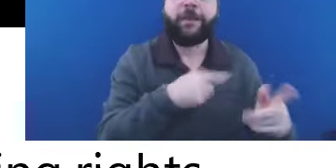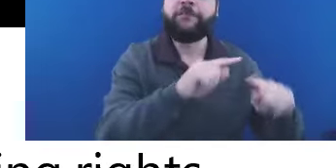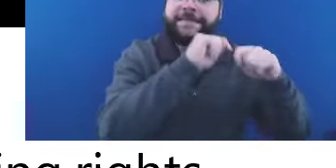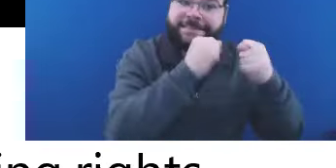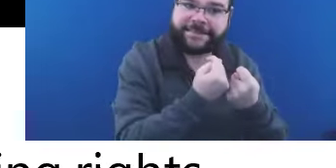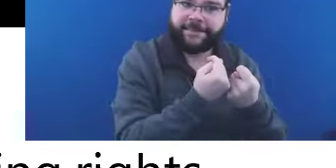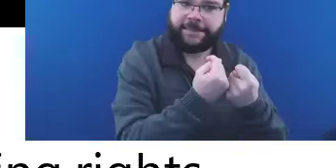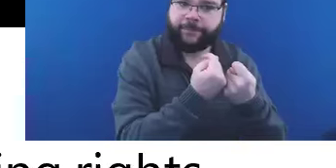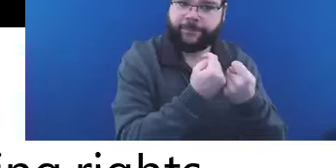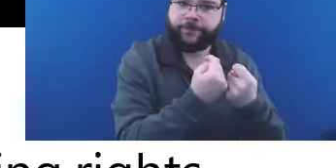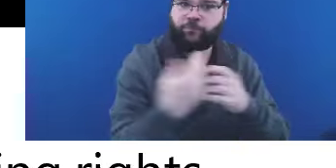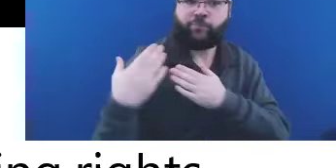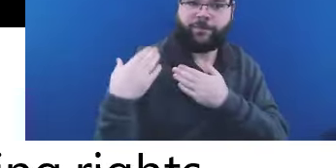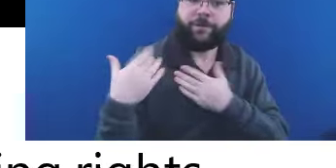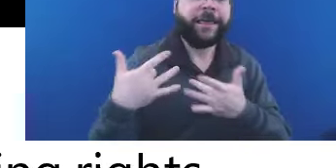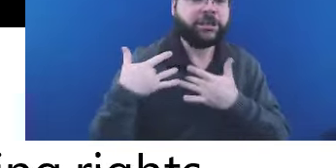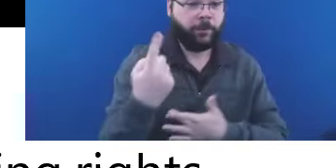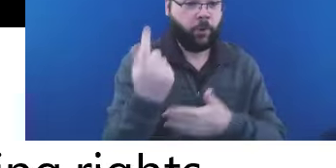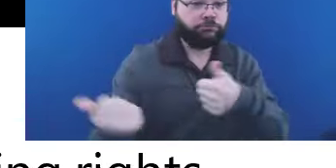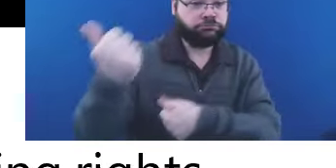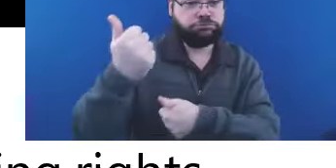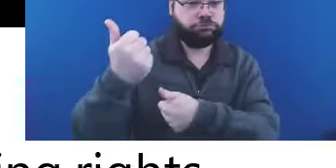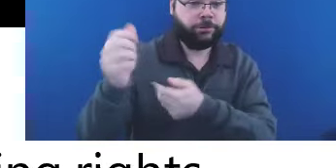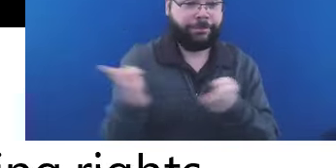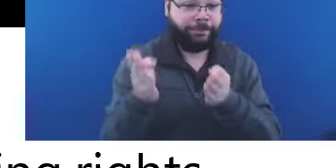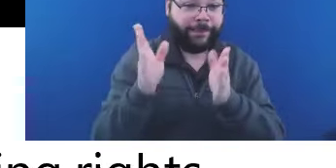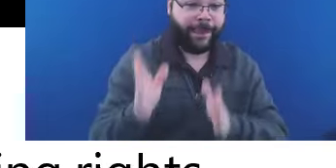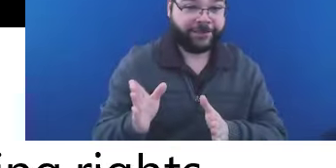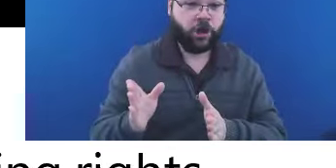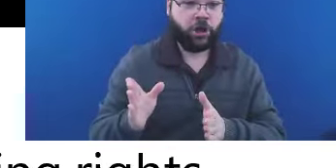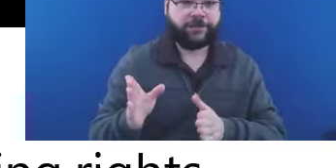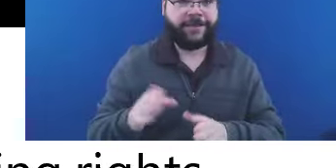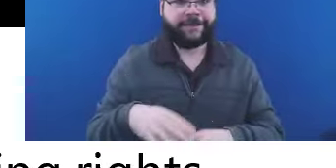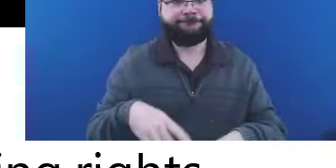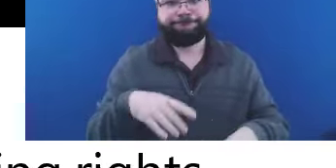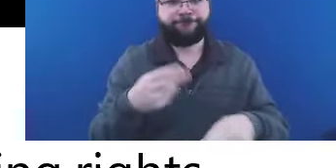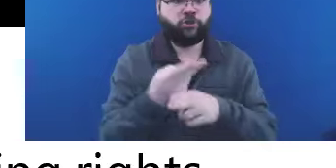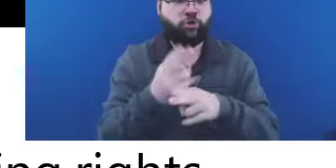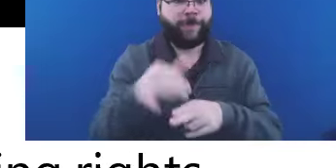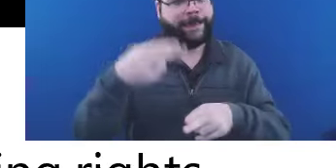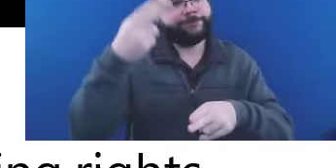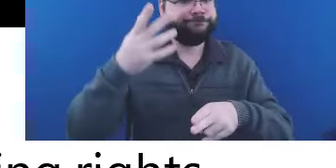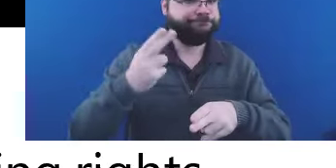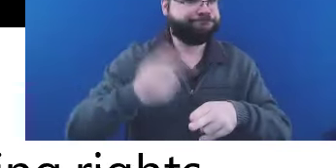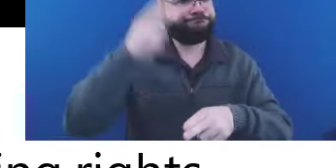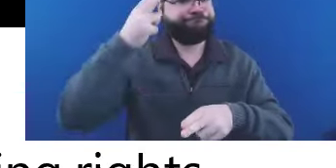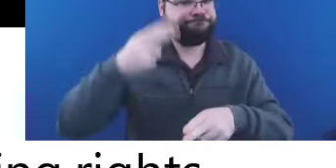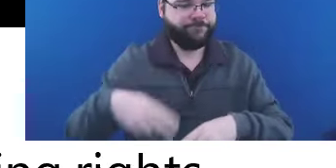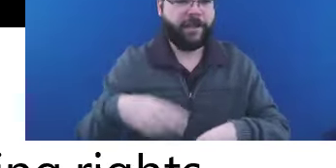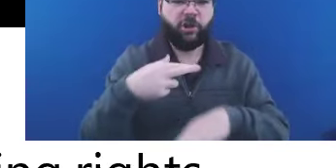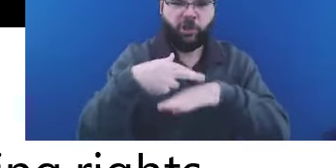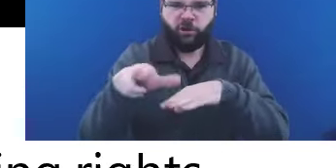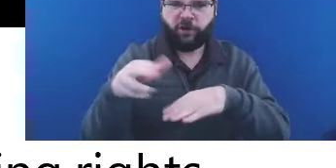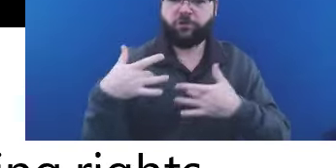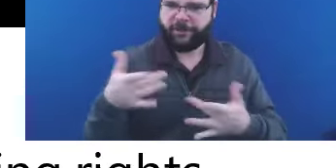people. There's always one main liaison who answers to that title, and most referrals will come through them, but